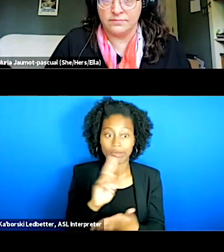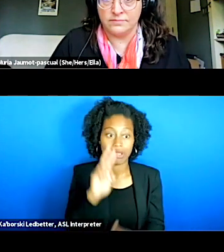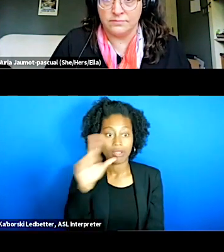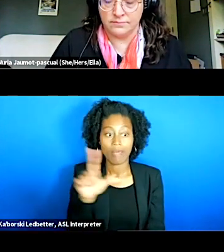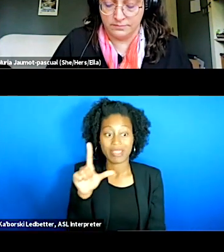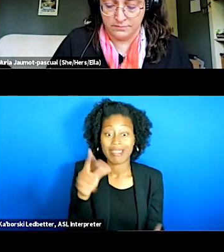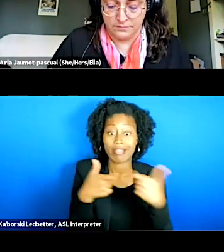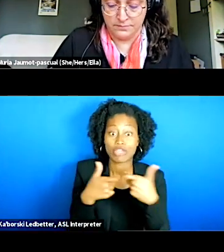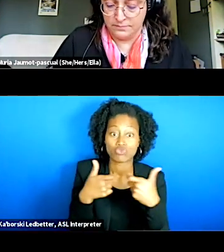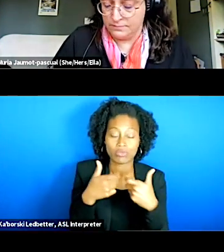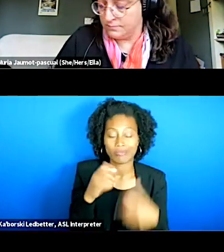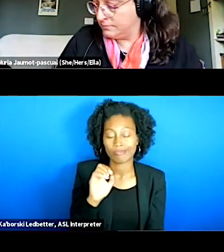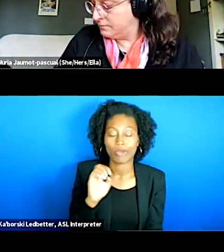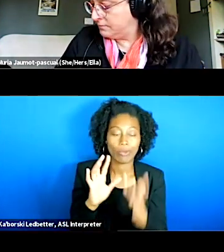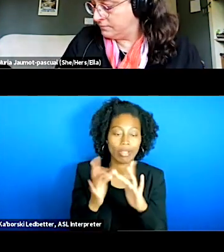electronic system.